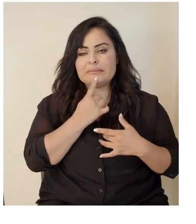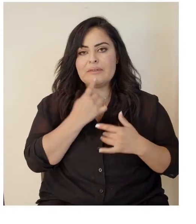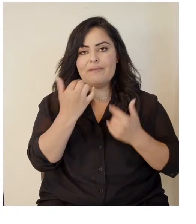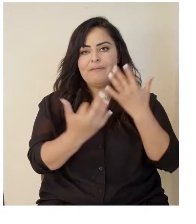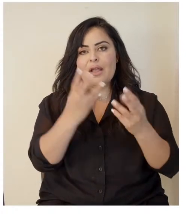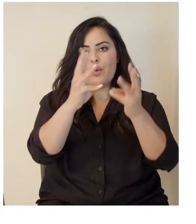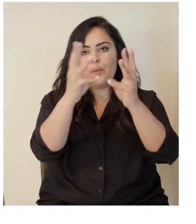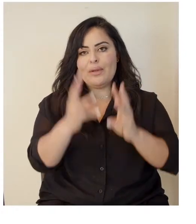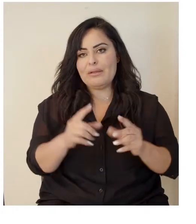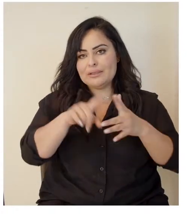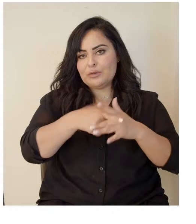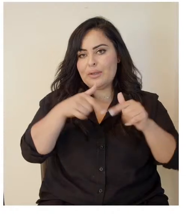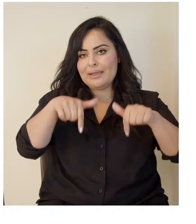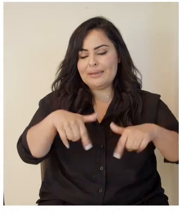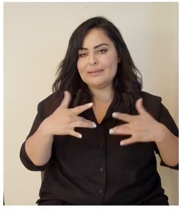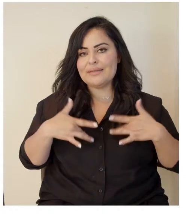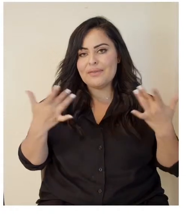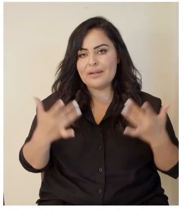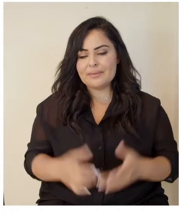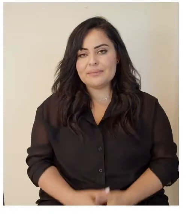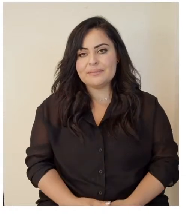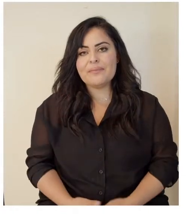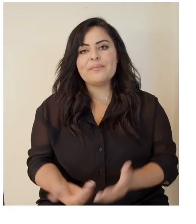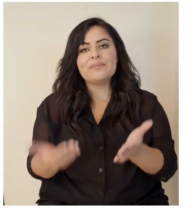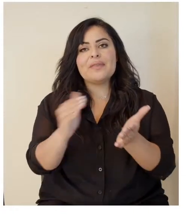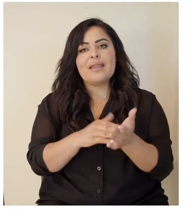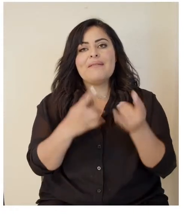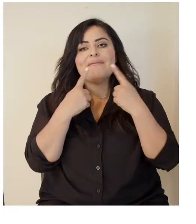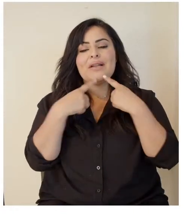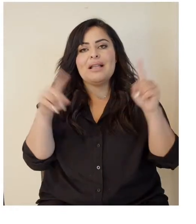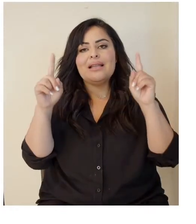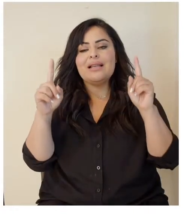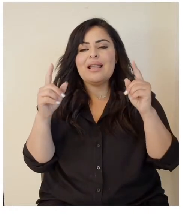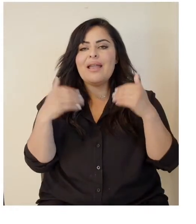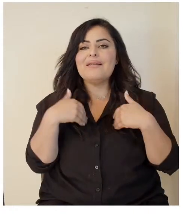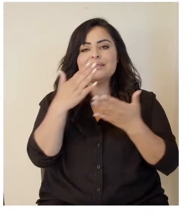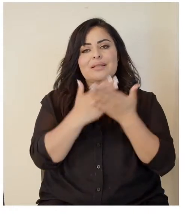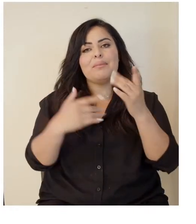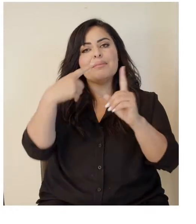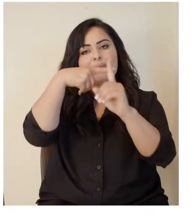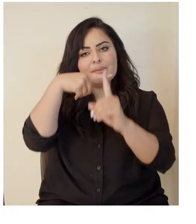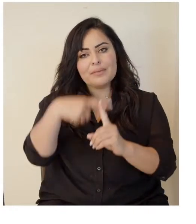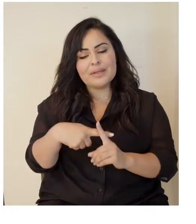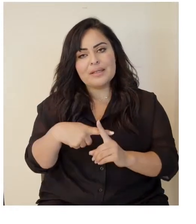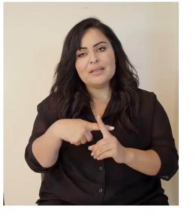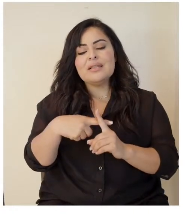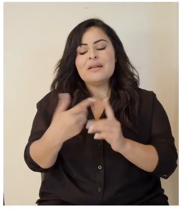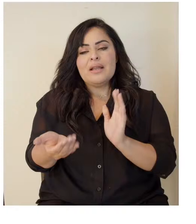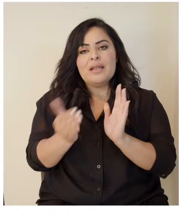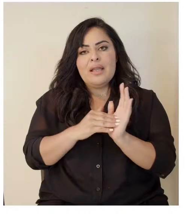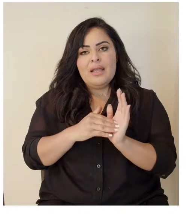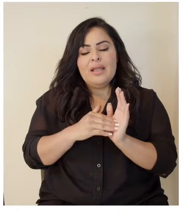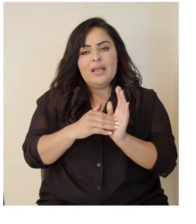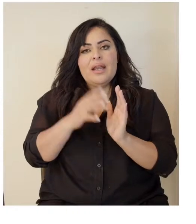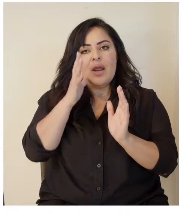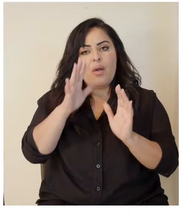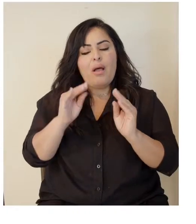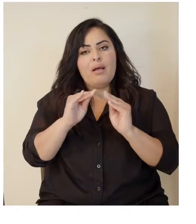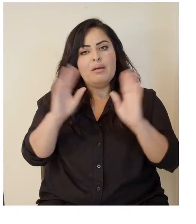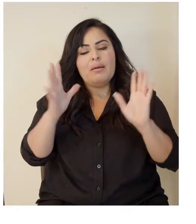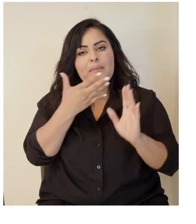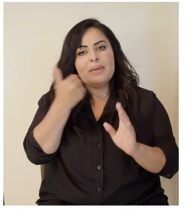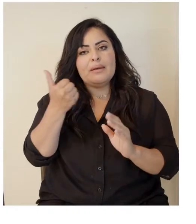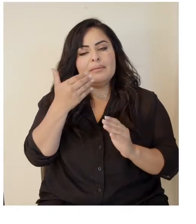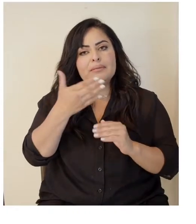that started this event. Finally, like I mentioned yesterday, there's light at the end of the tunnel. There continues to be that light, and it only shows brighter as we get more